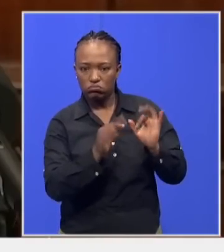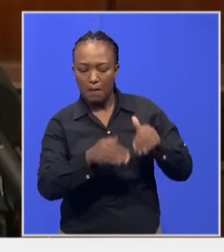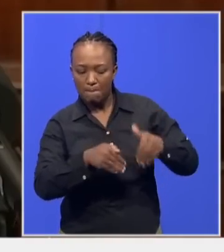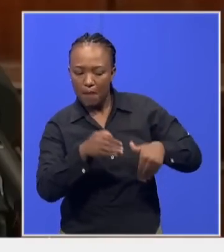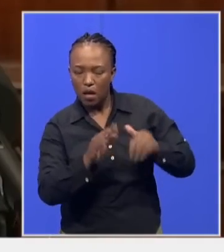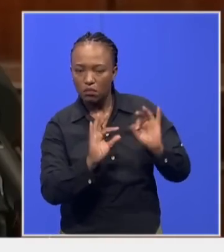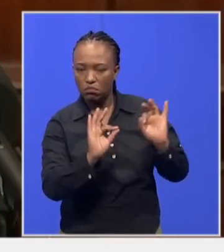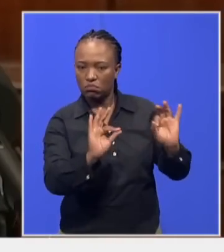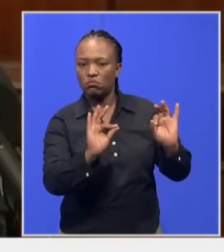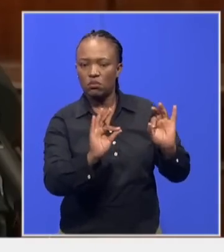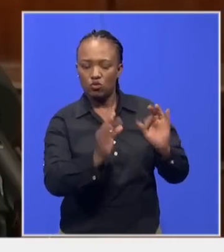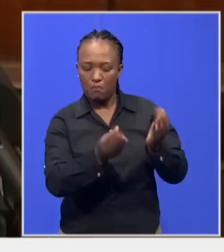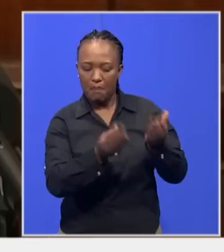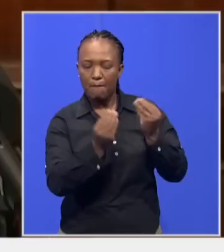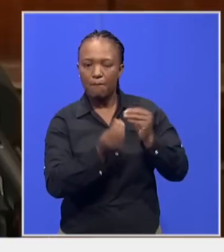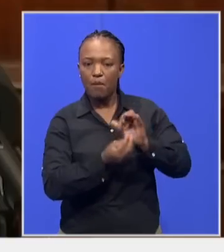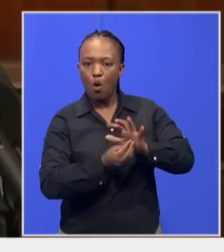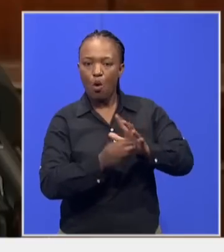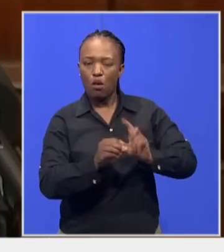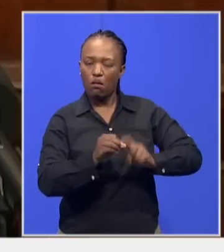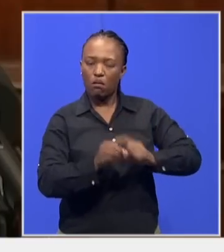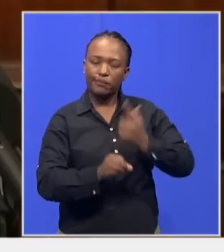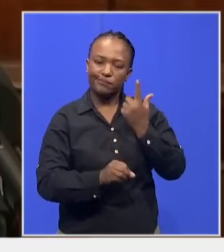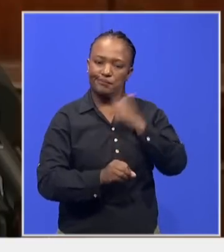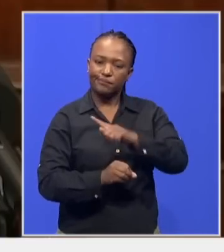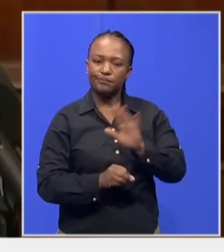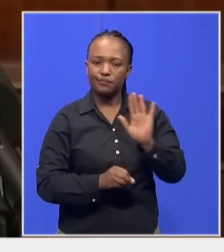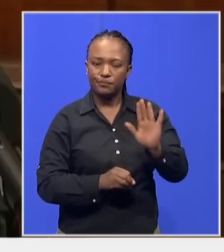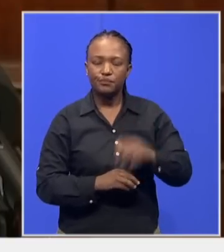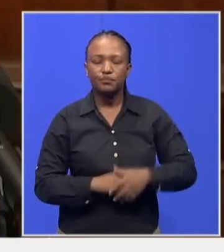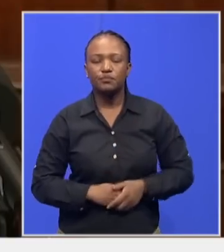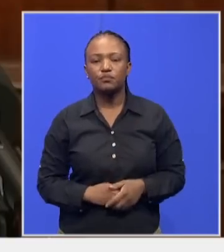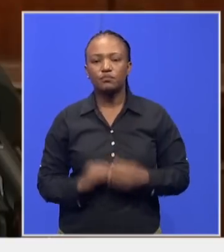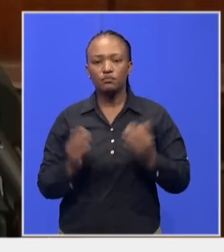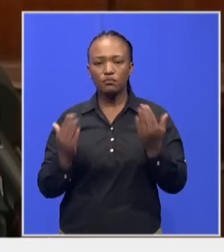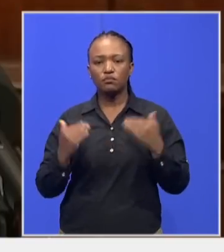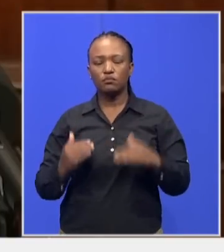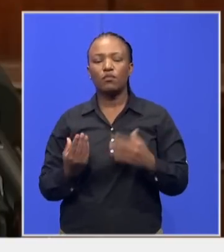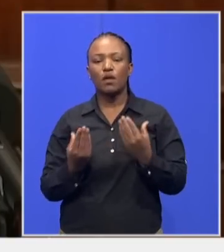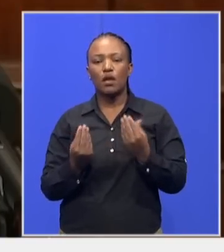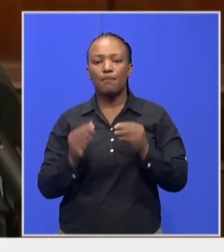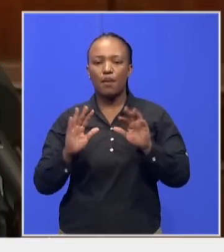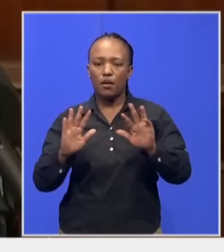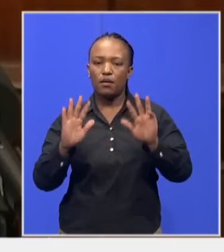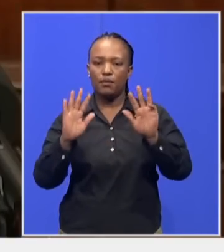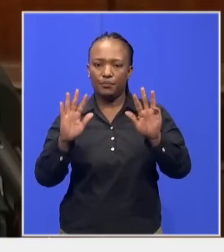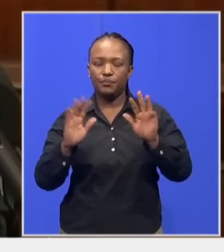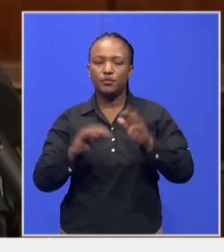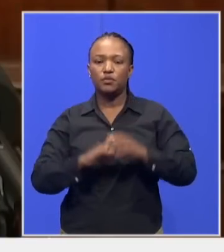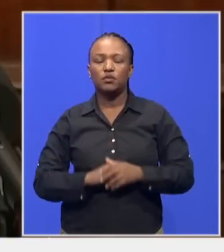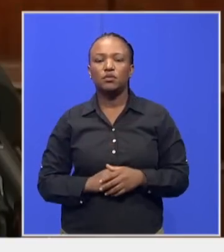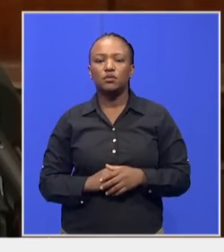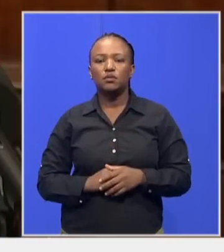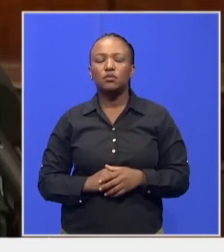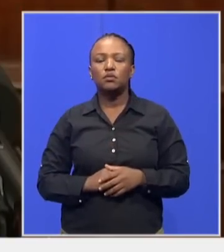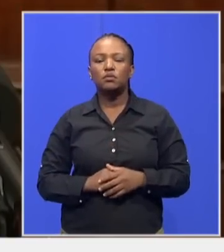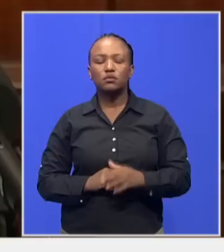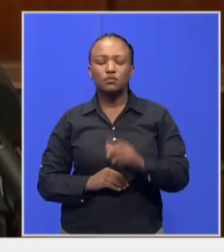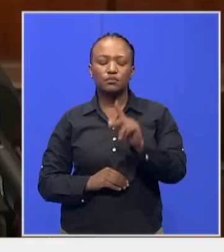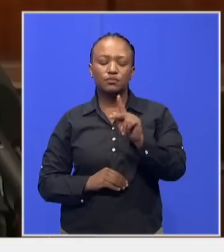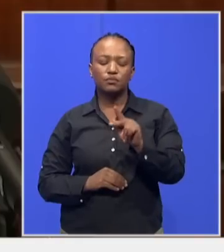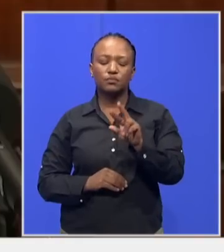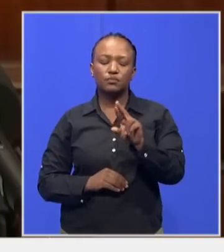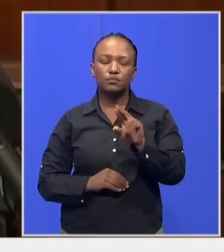quality coal that we want. And then the next, number 9, is Krill. 1976 to